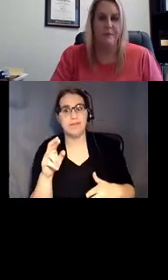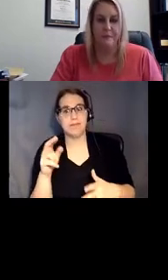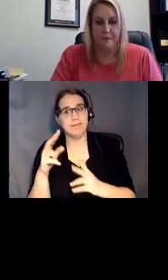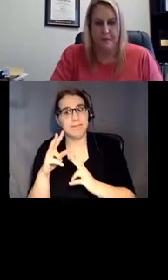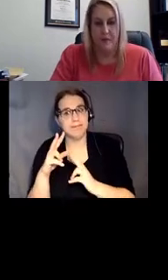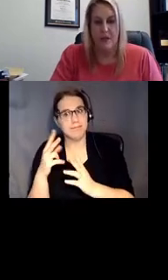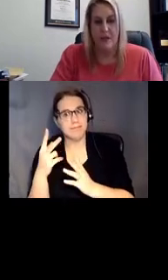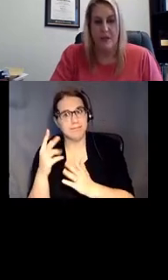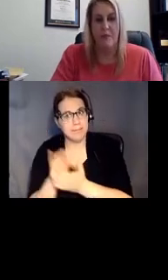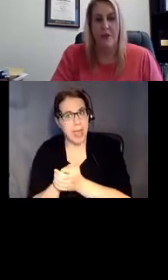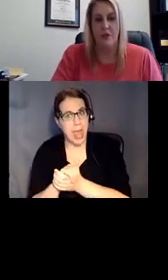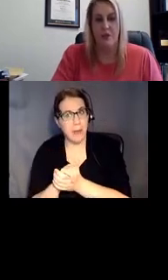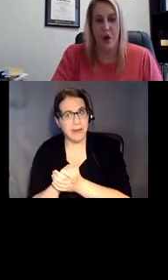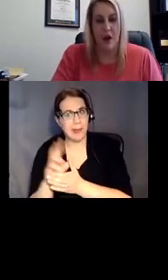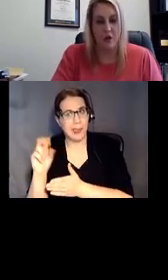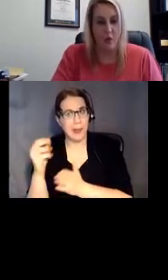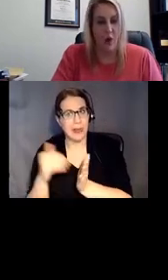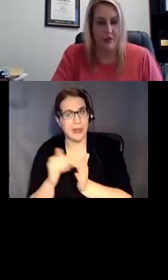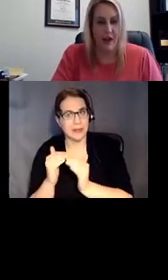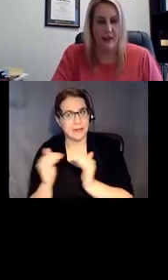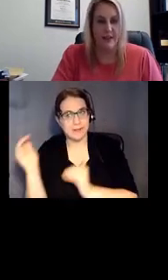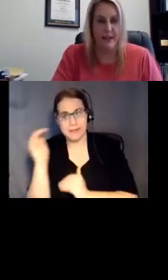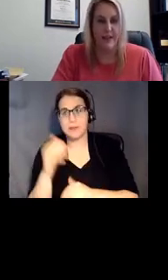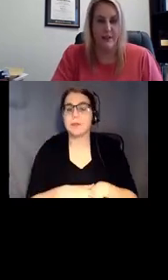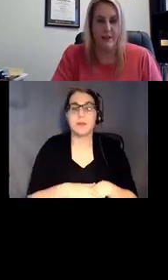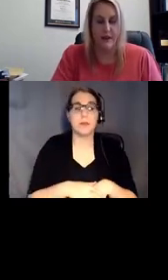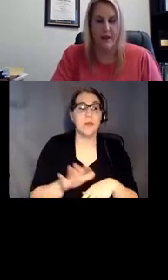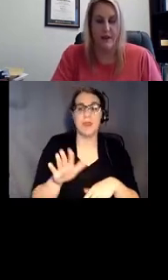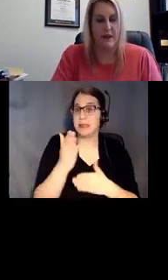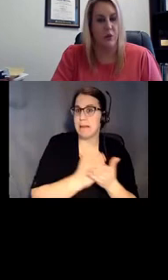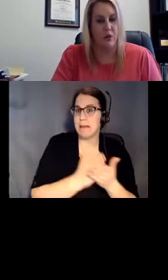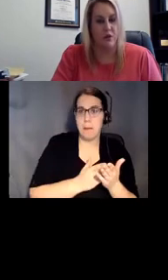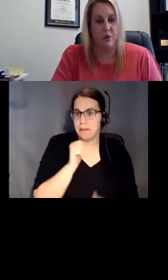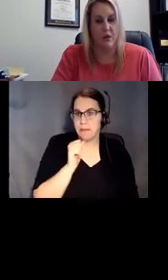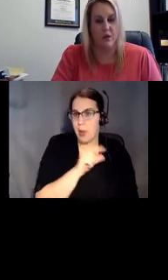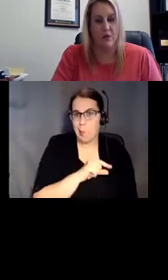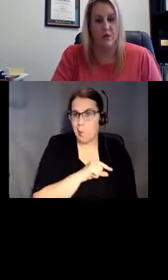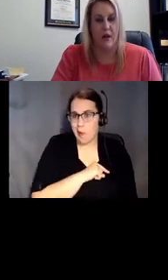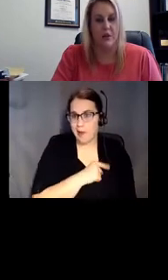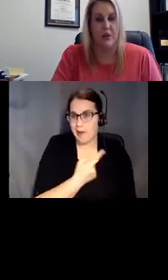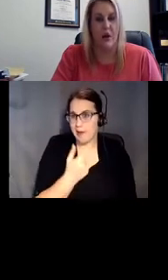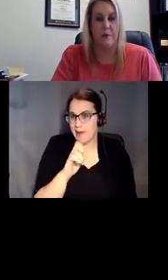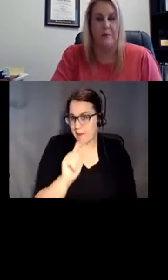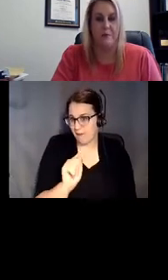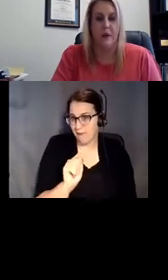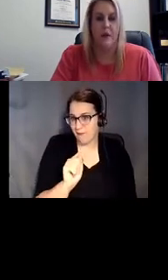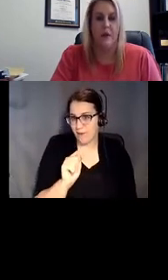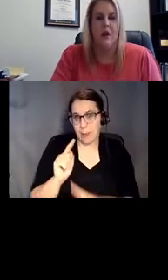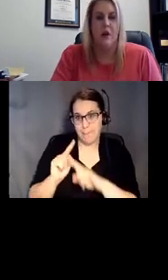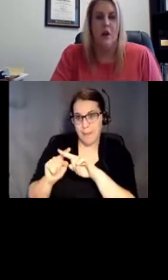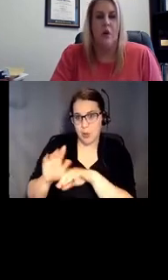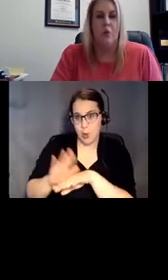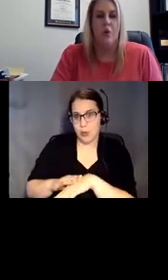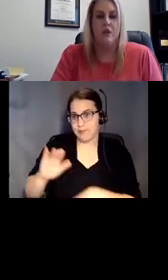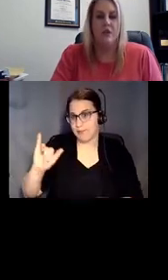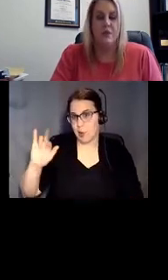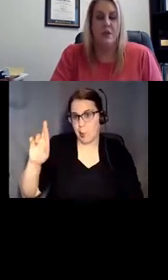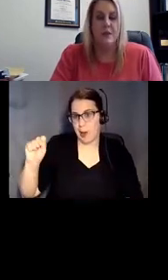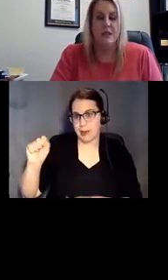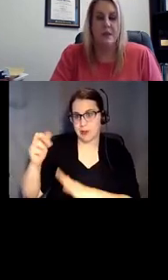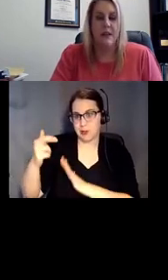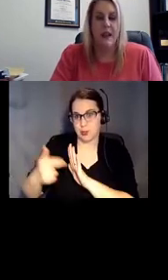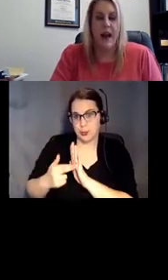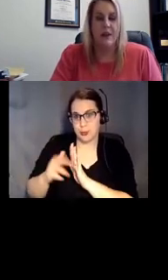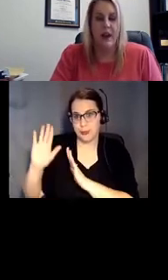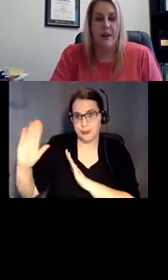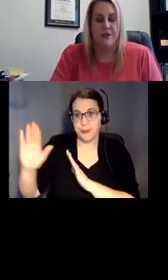couple. Some do not qualify as a gift in accordance with the Internal Revenue Code. Will